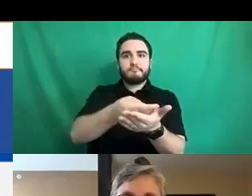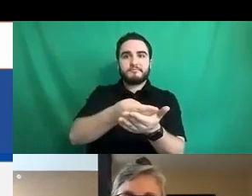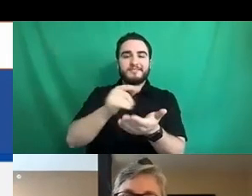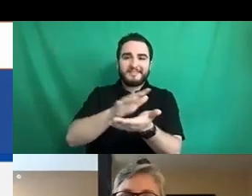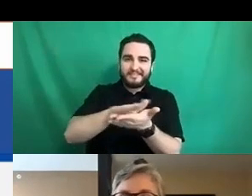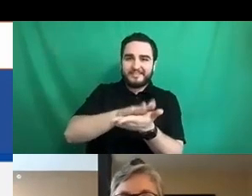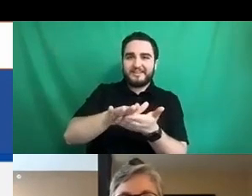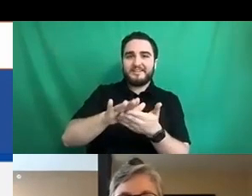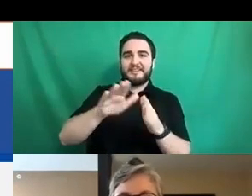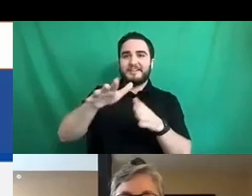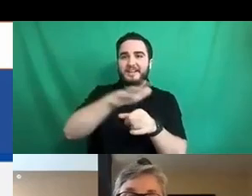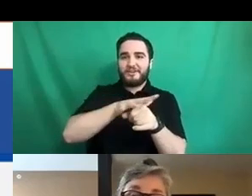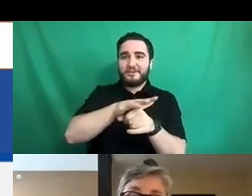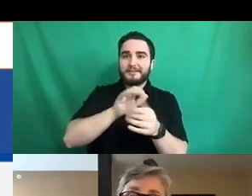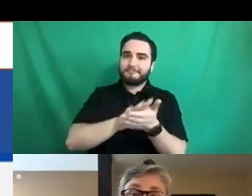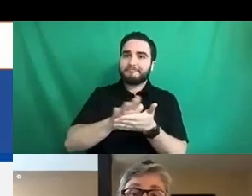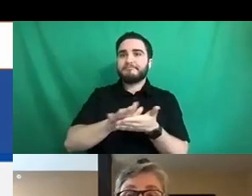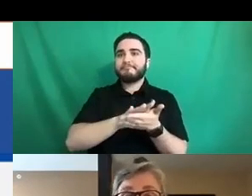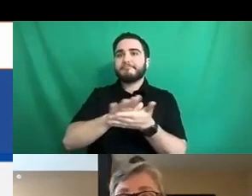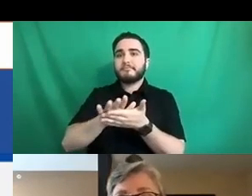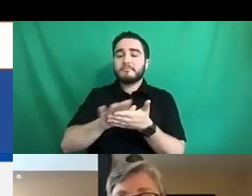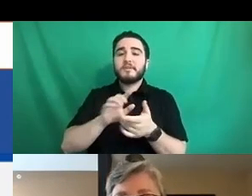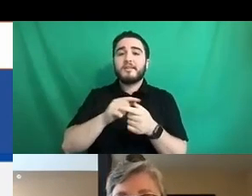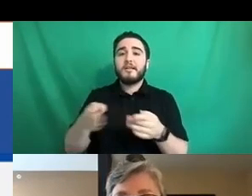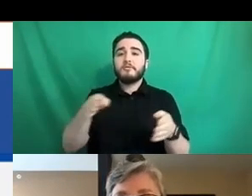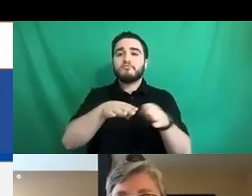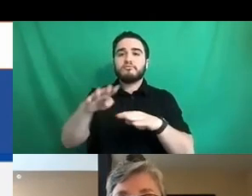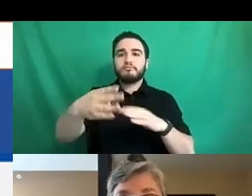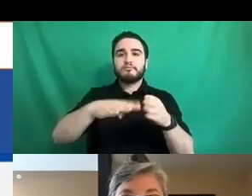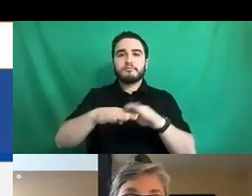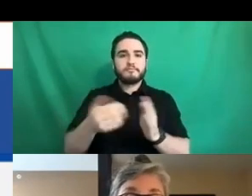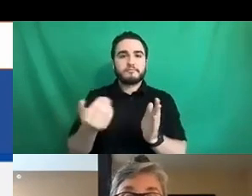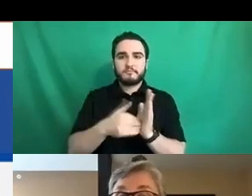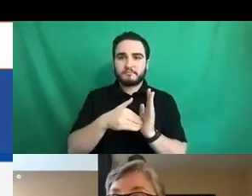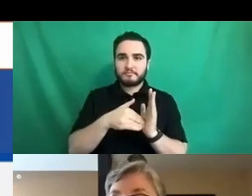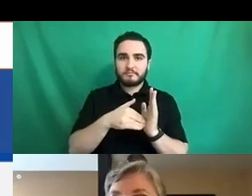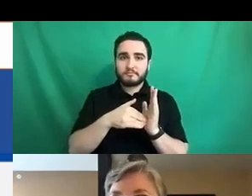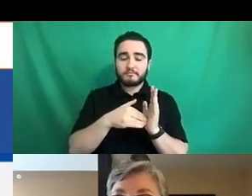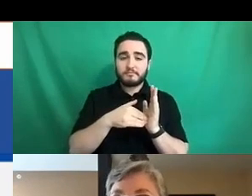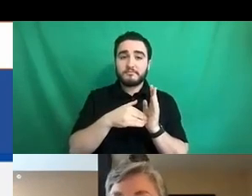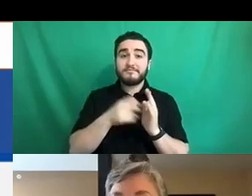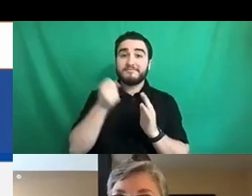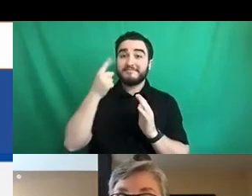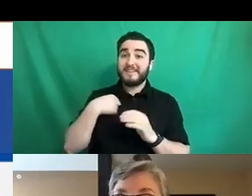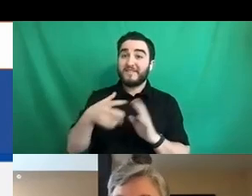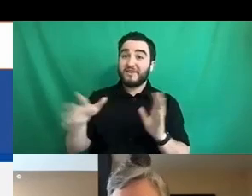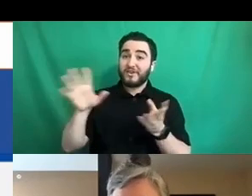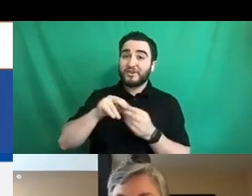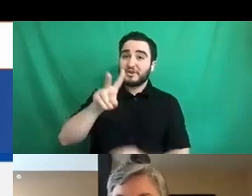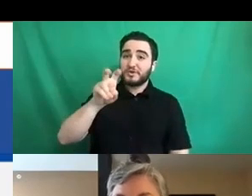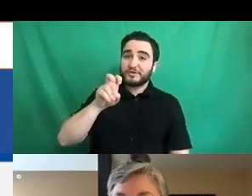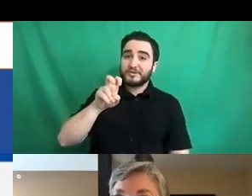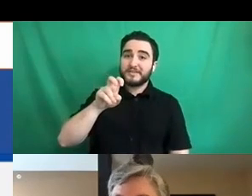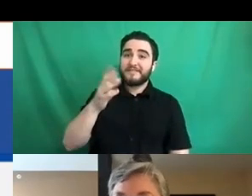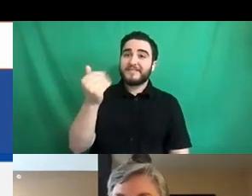sterilization area and they clean it all, and then they have to repack surgery kits. Now there are 215 kinds of